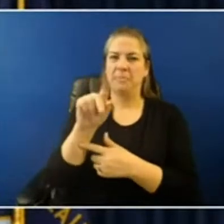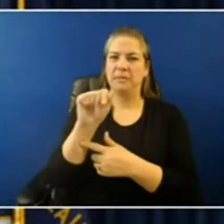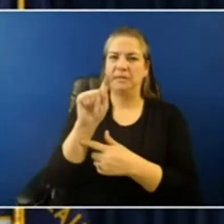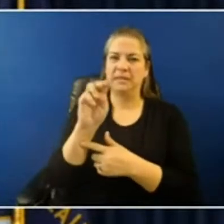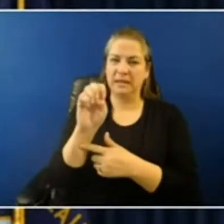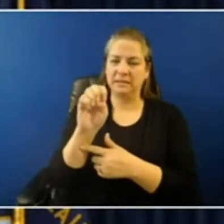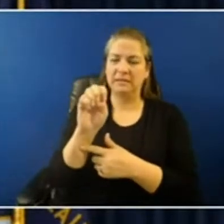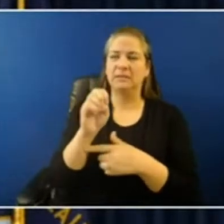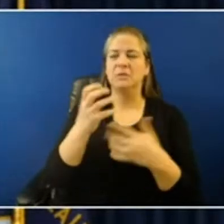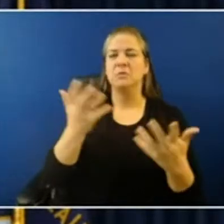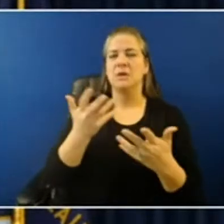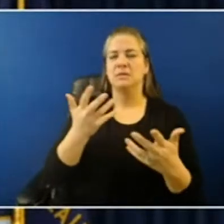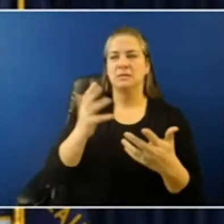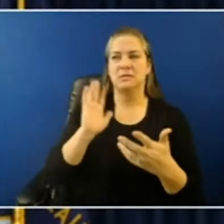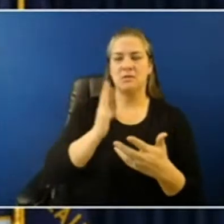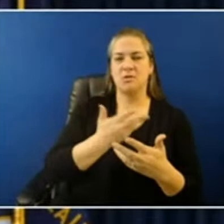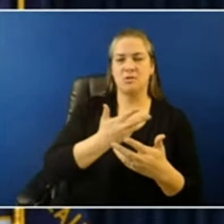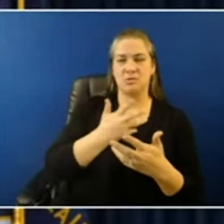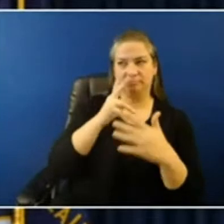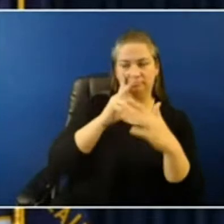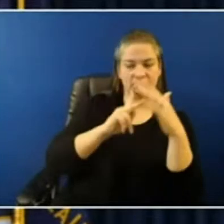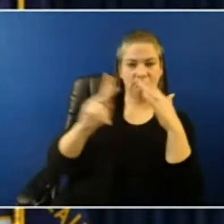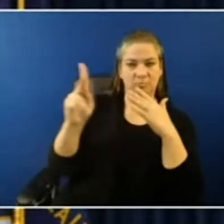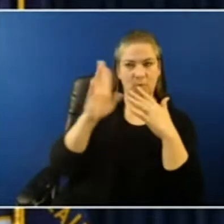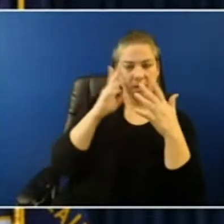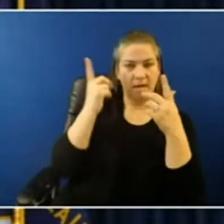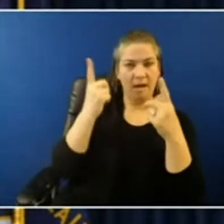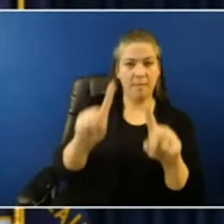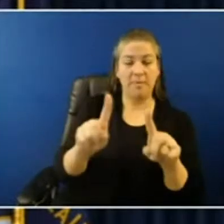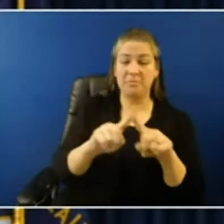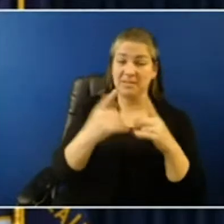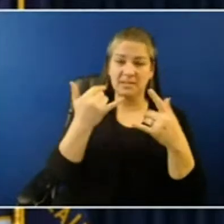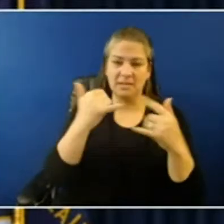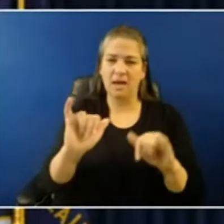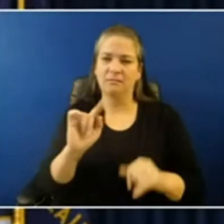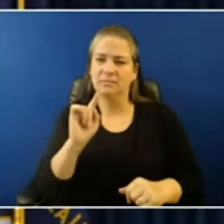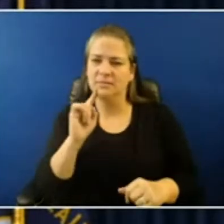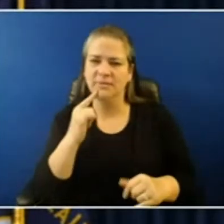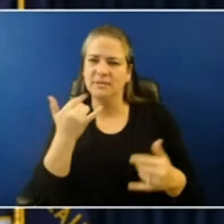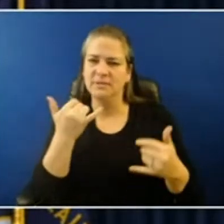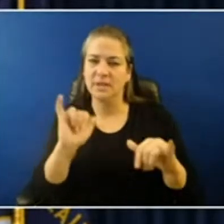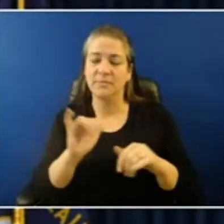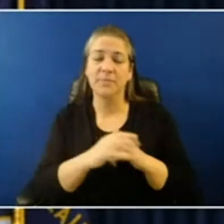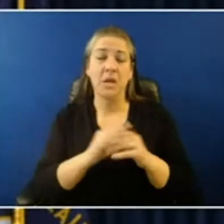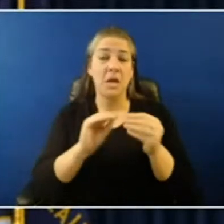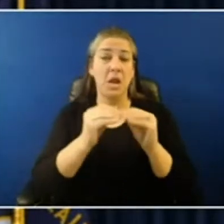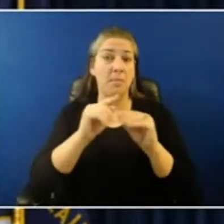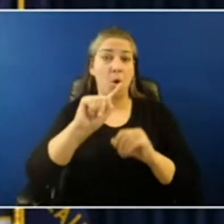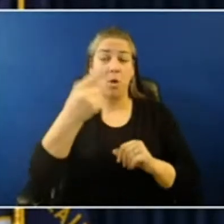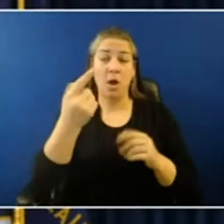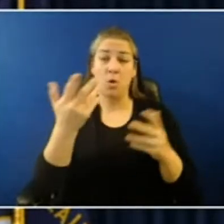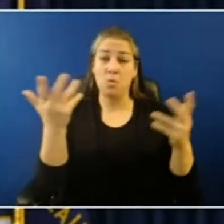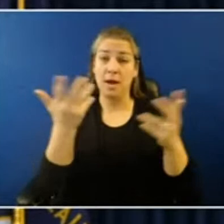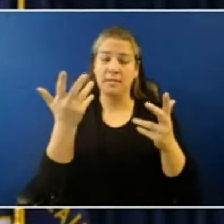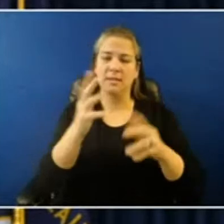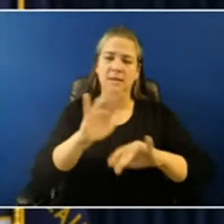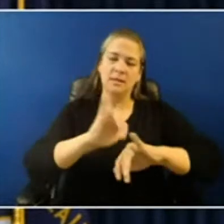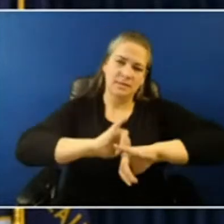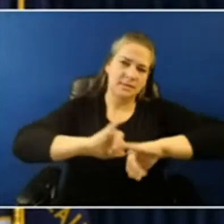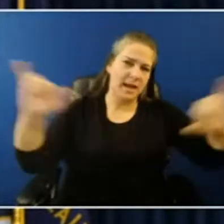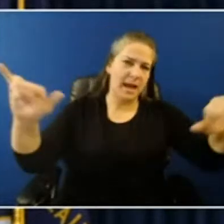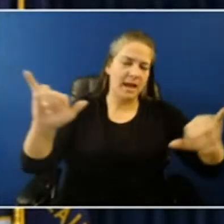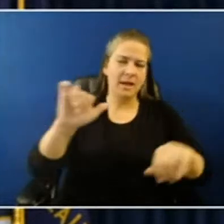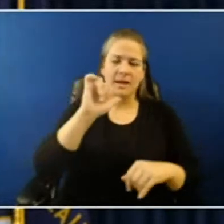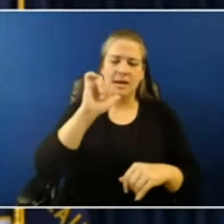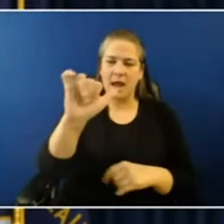to see, it is still significant. So the number one message is stay off the roadways if